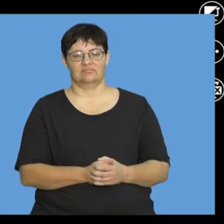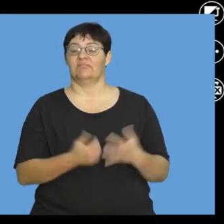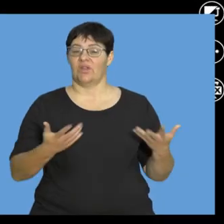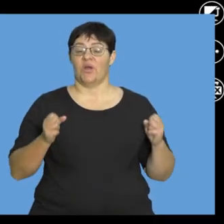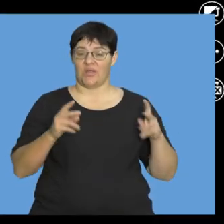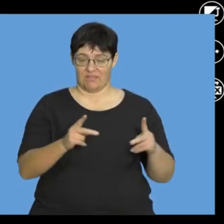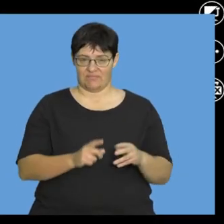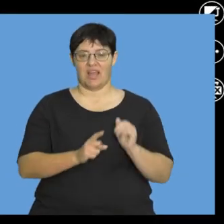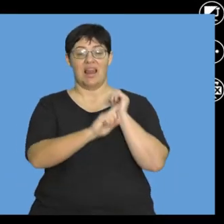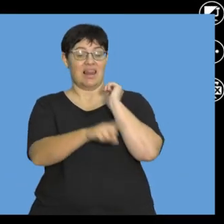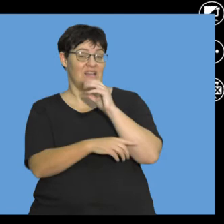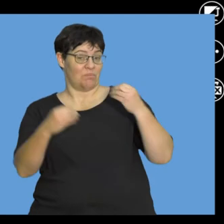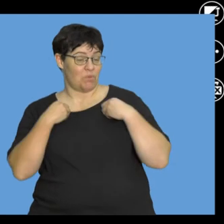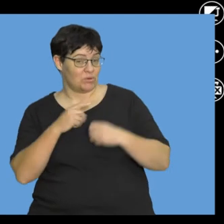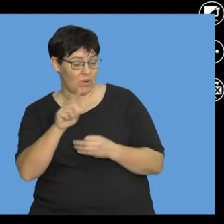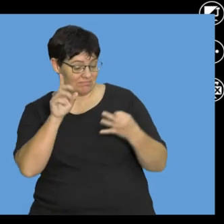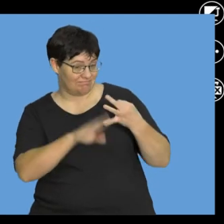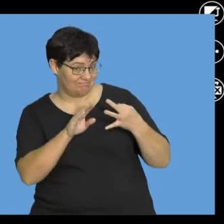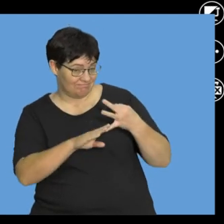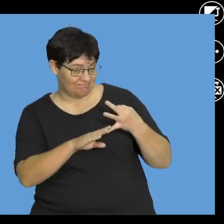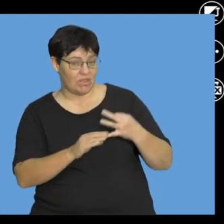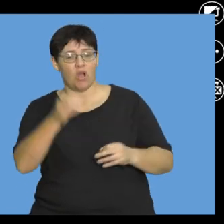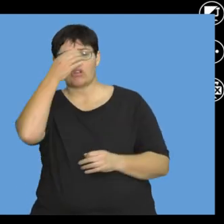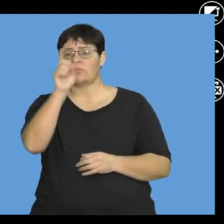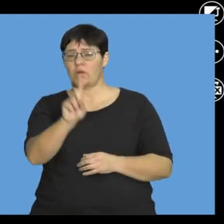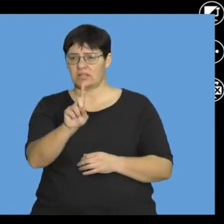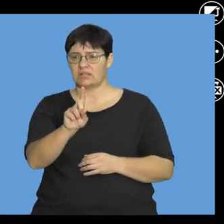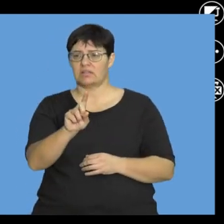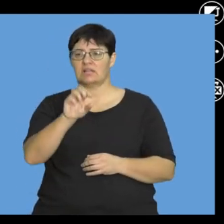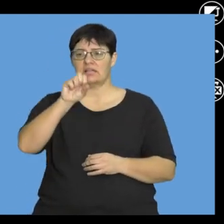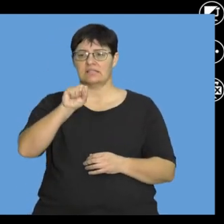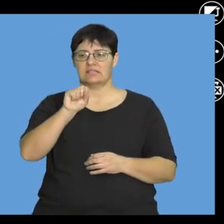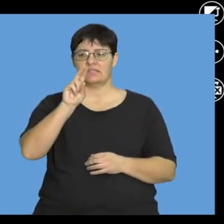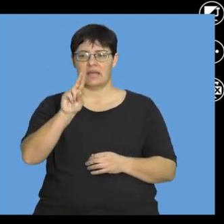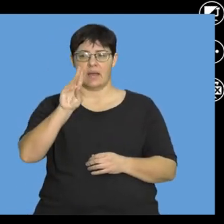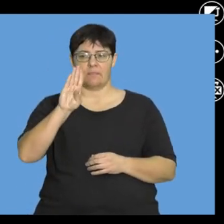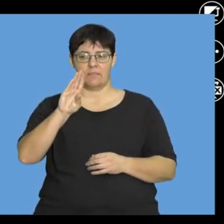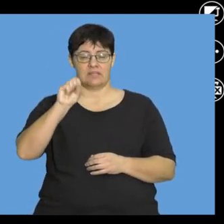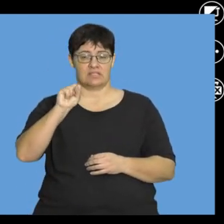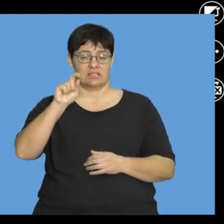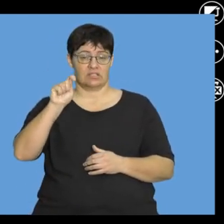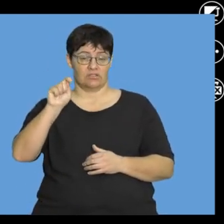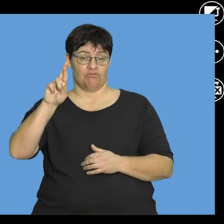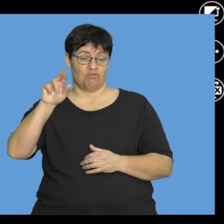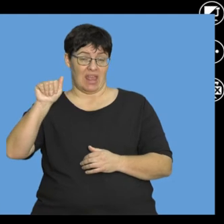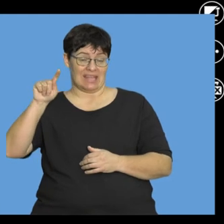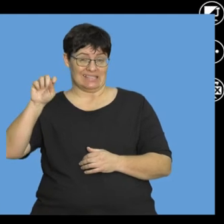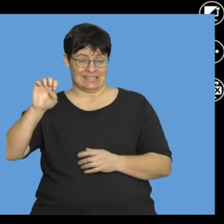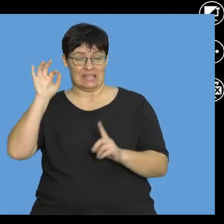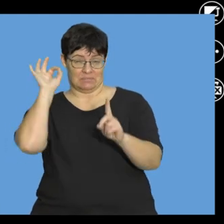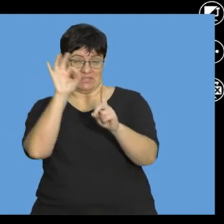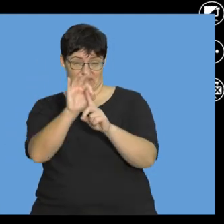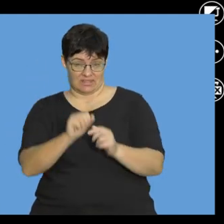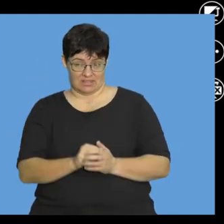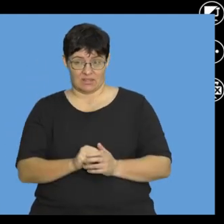Okay, guys, and the last property is this concept of being substrate specific. Remember, this is what an